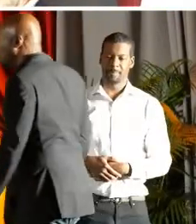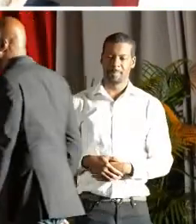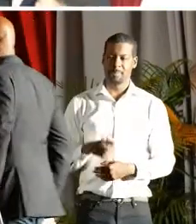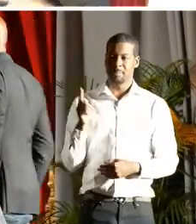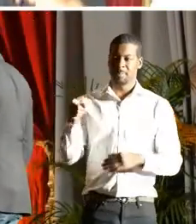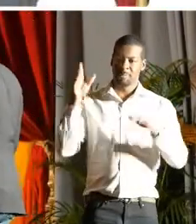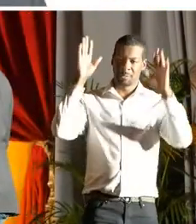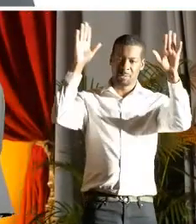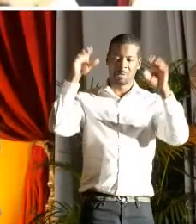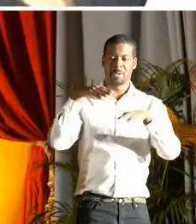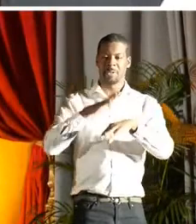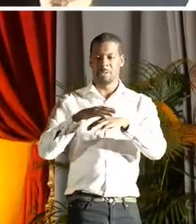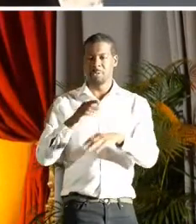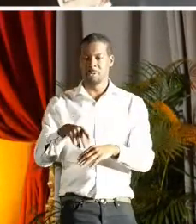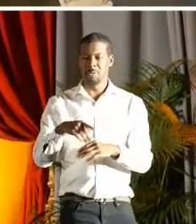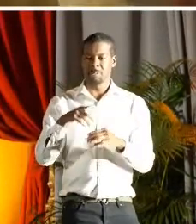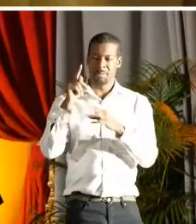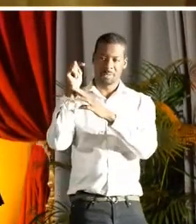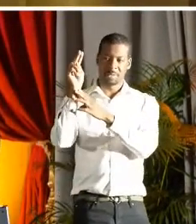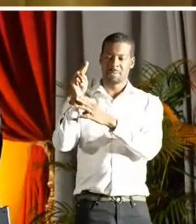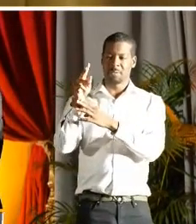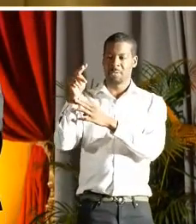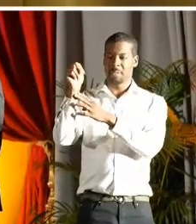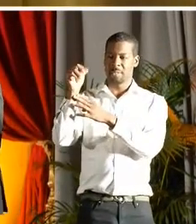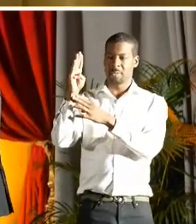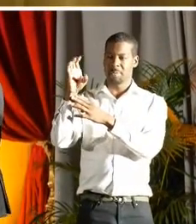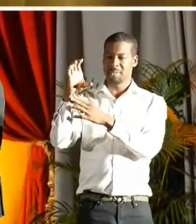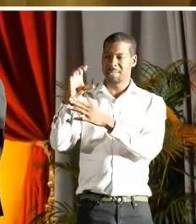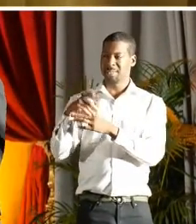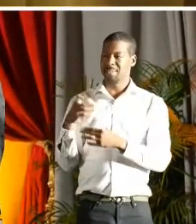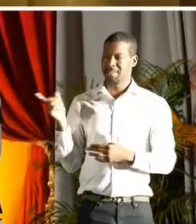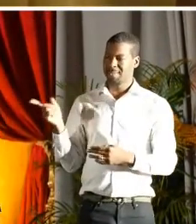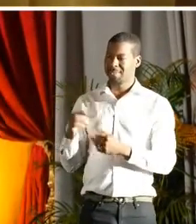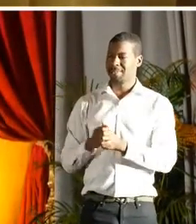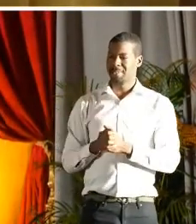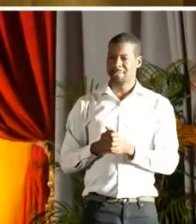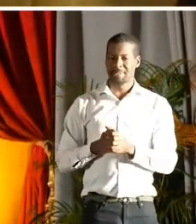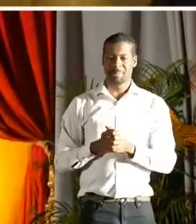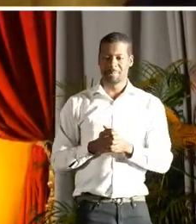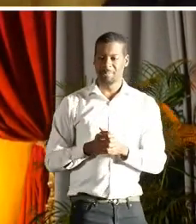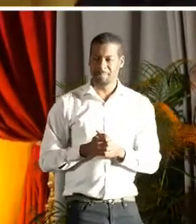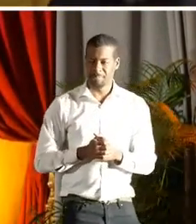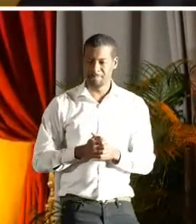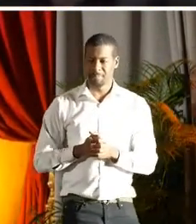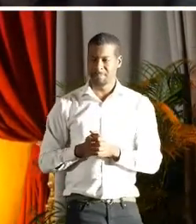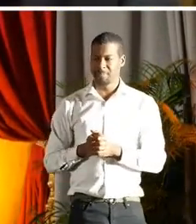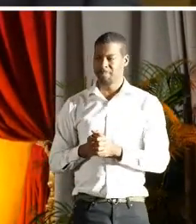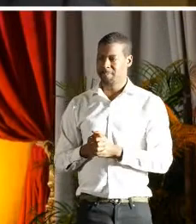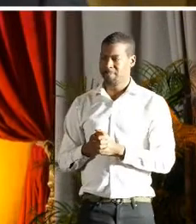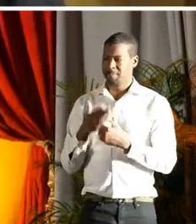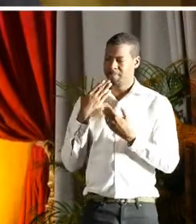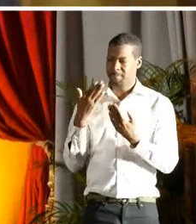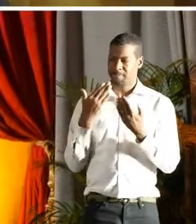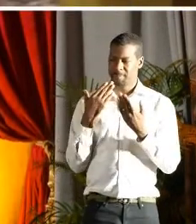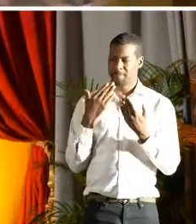on MSNBC, and a Capricorn. Thank you very much, Professor.